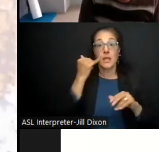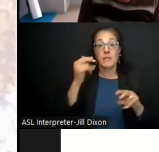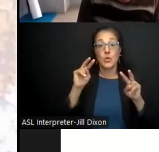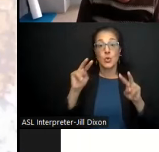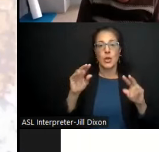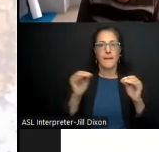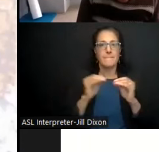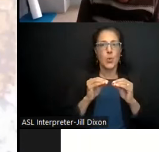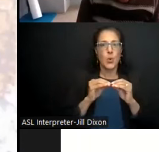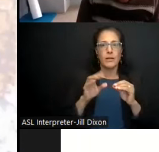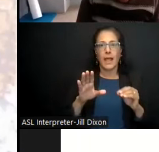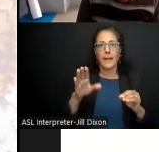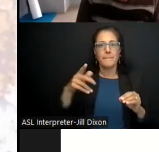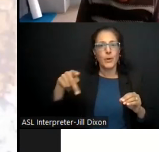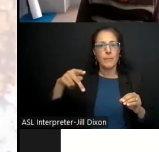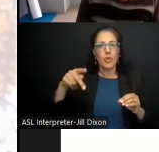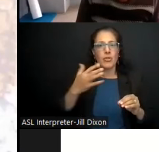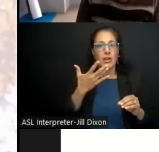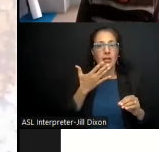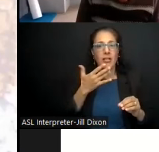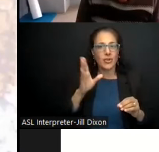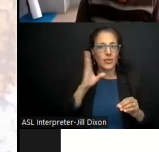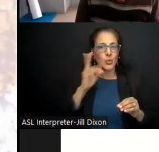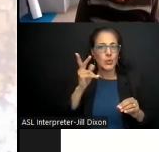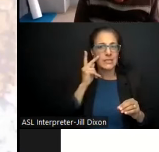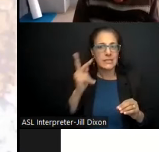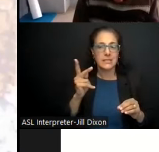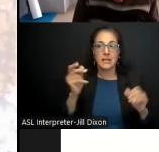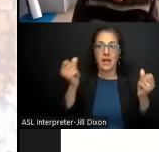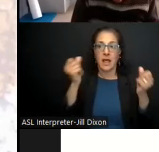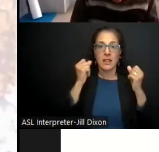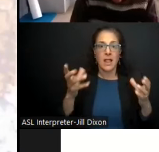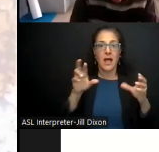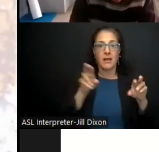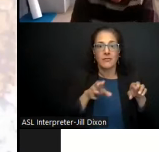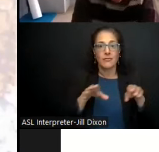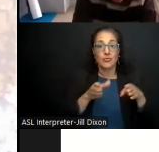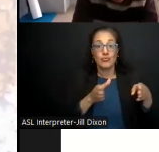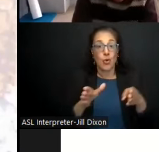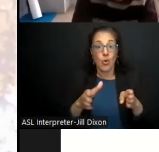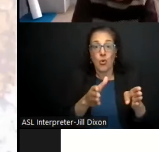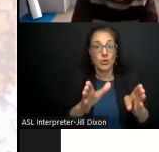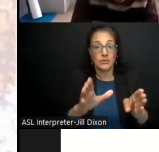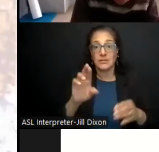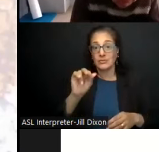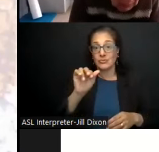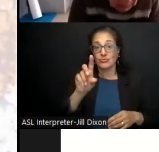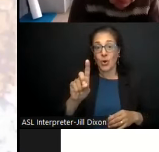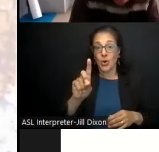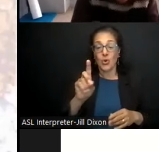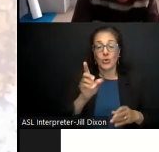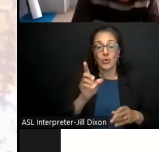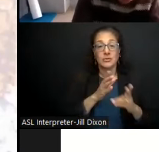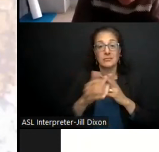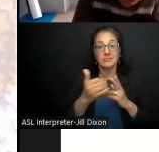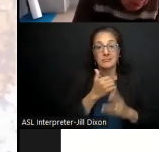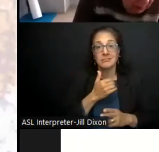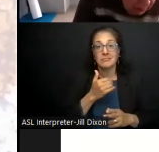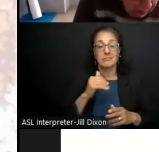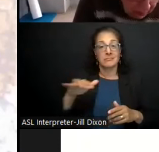blue-purple color, you'll see that a lot of the roadways throughout the neighborhoods